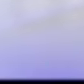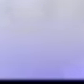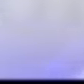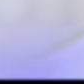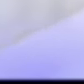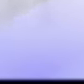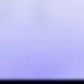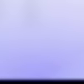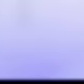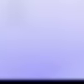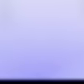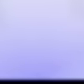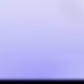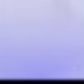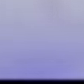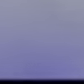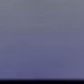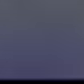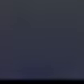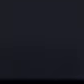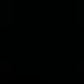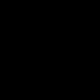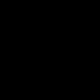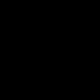Amen. Amen. Amen.